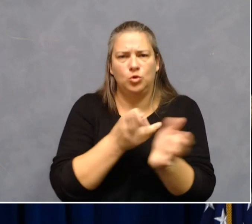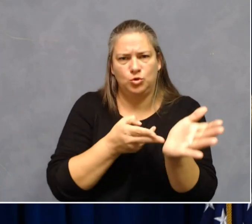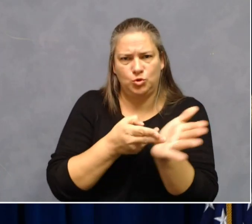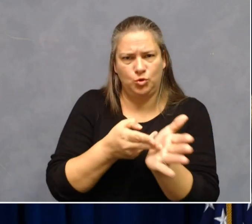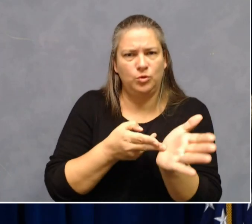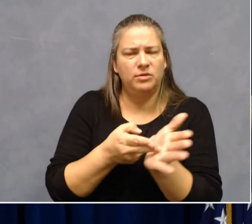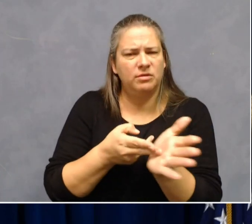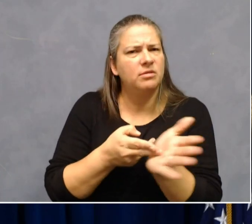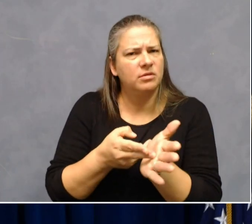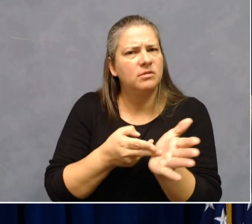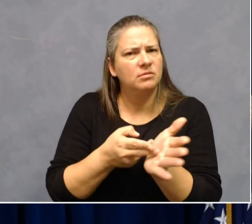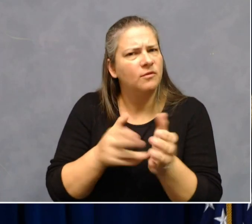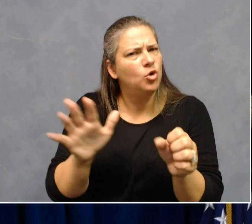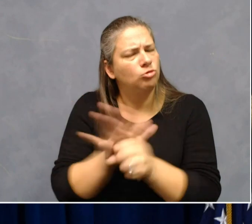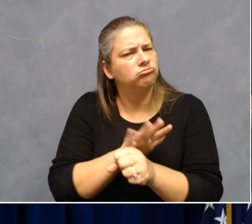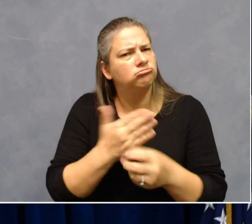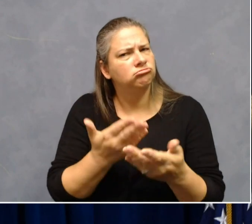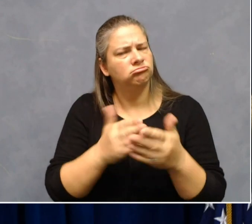given